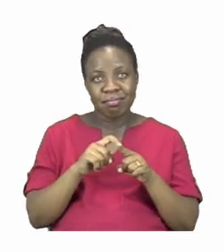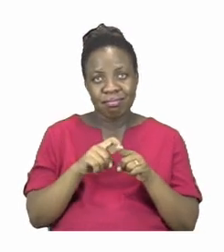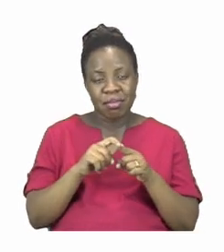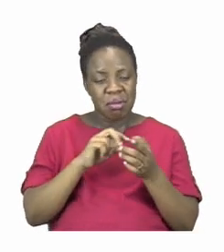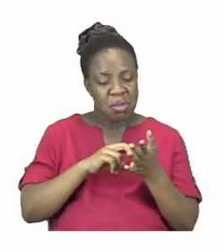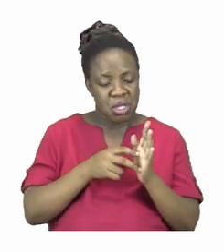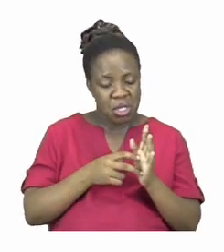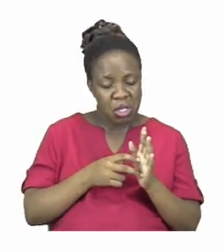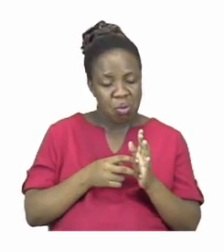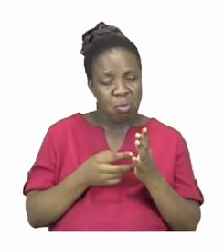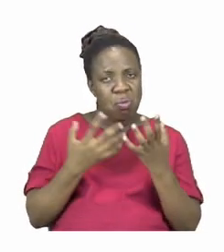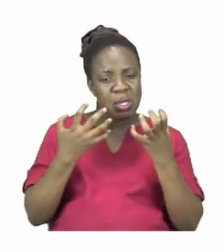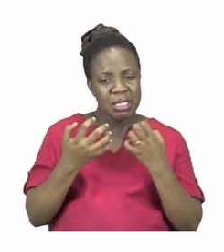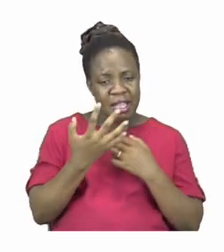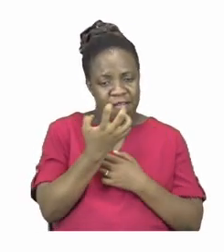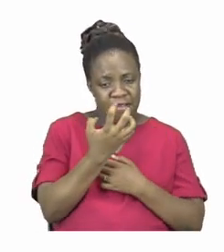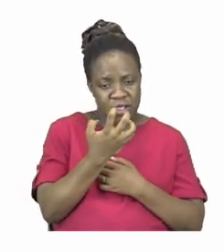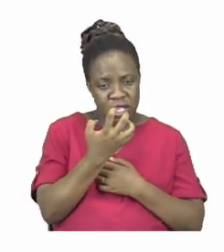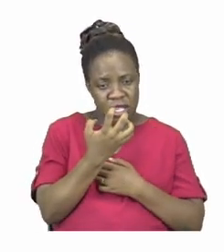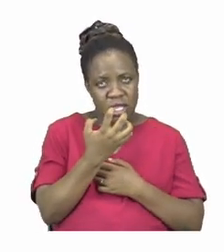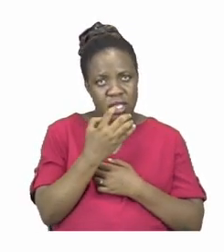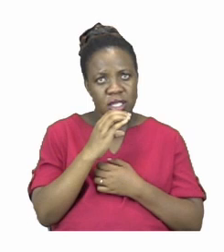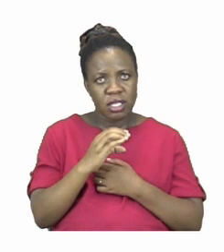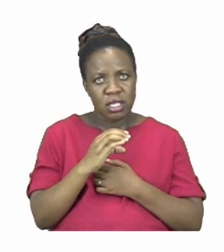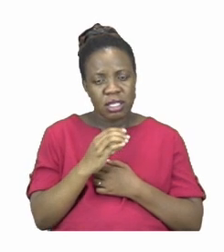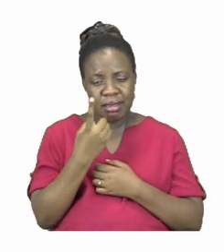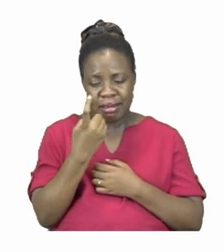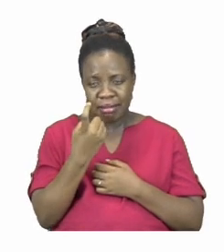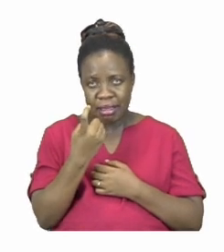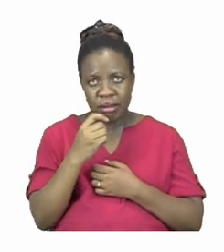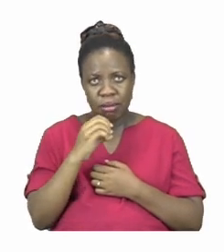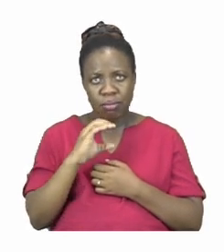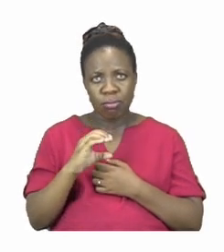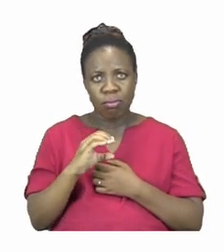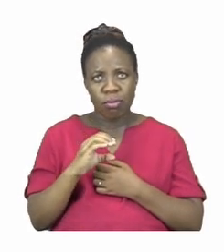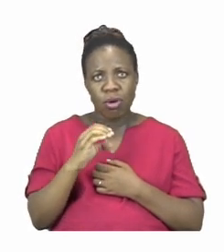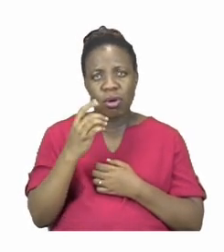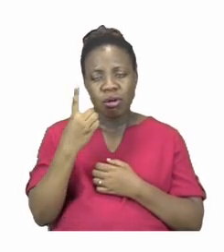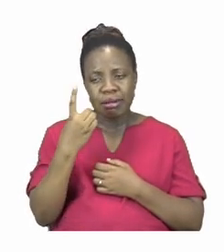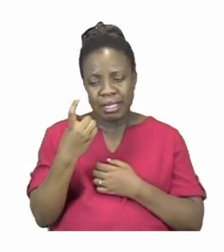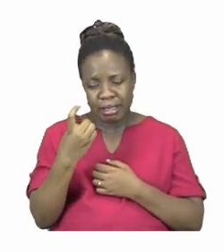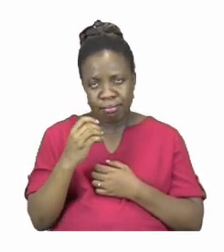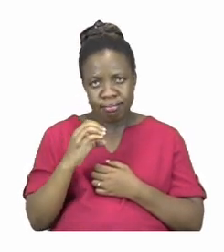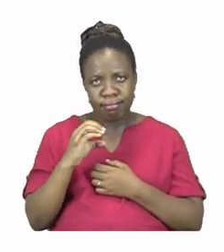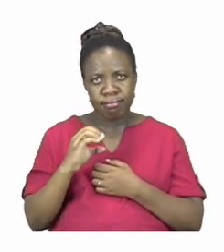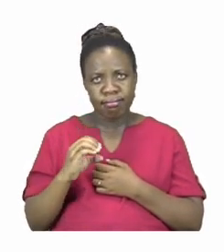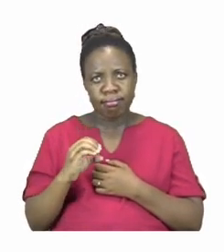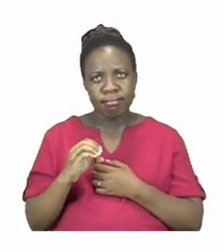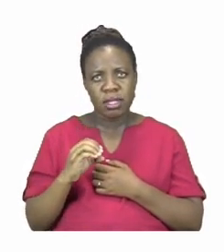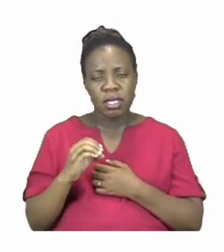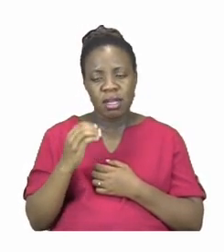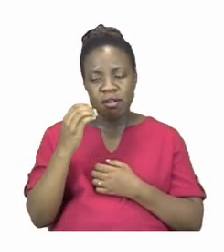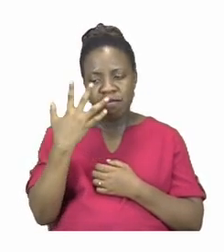coin, another 10-cent coin, and then a 5-cent coin. Let's try and do